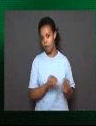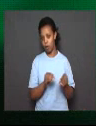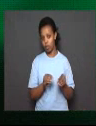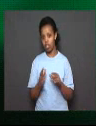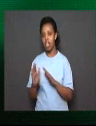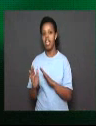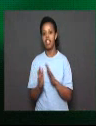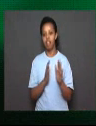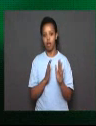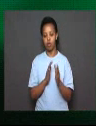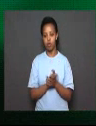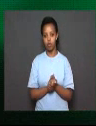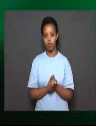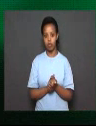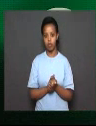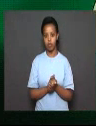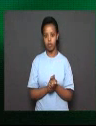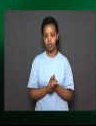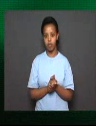Students, let's get ready.